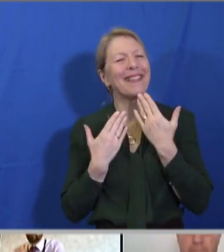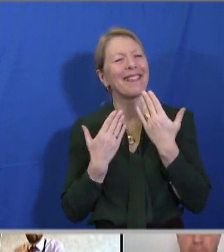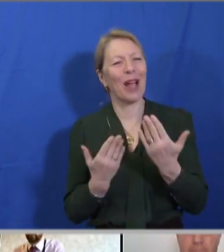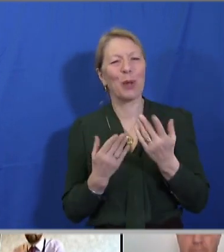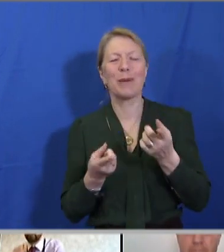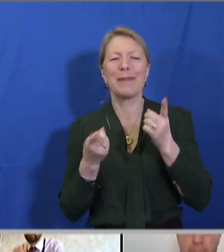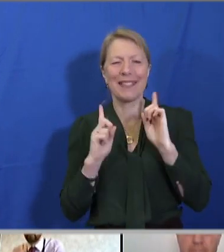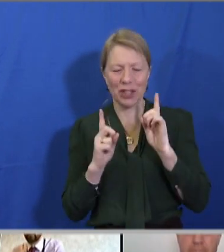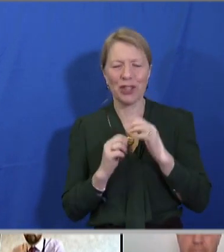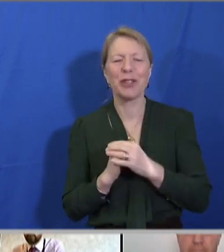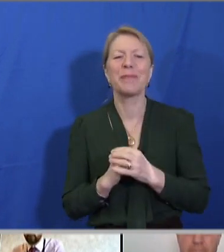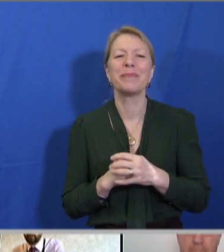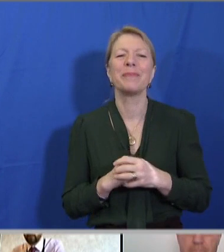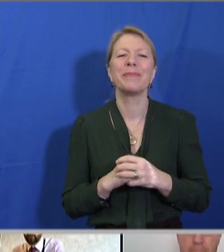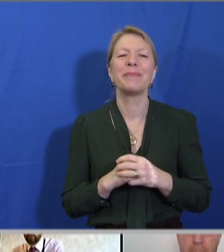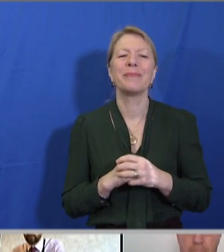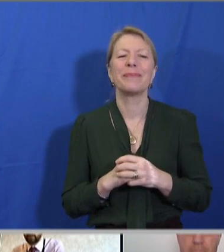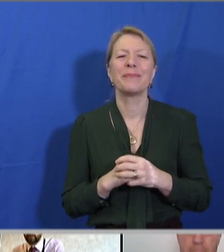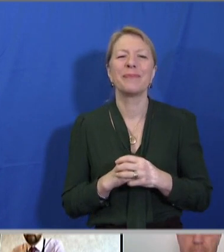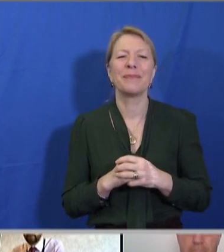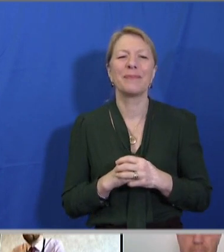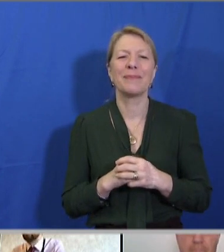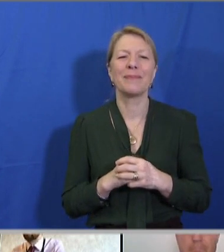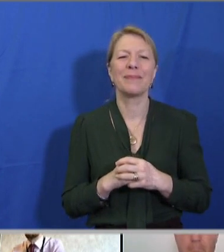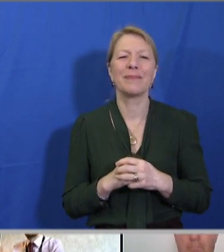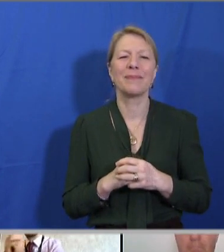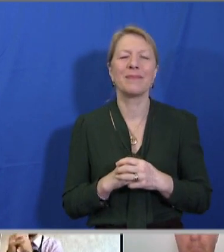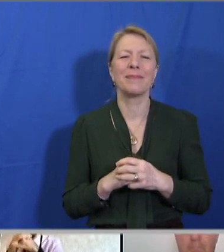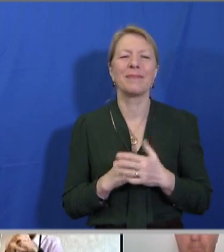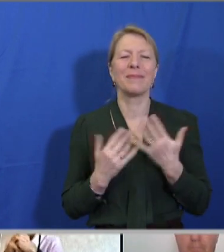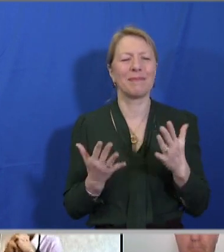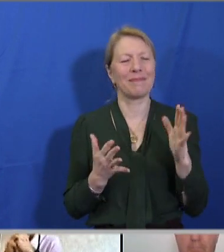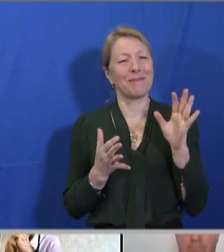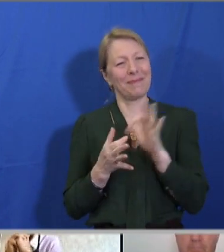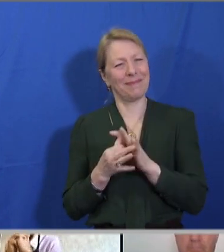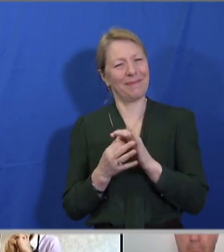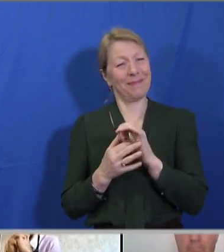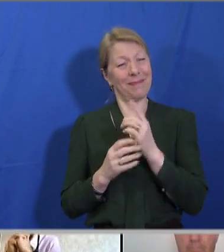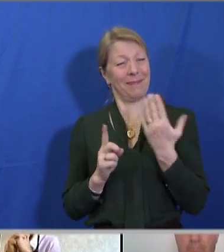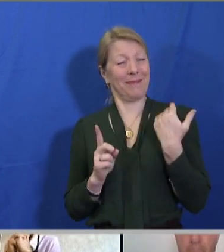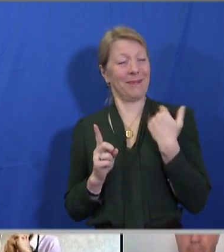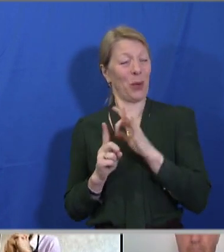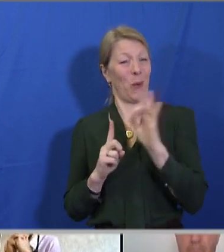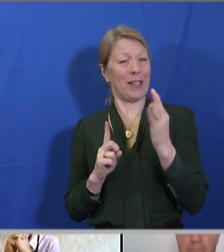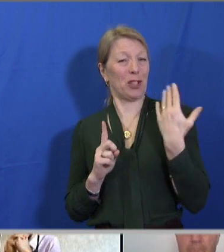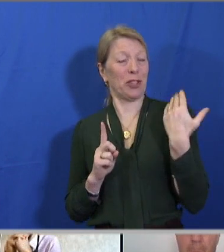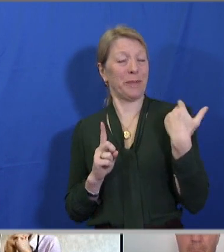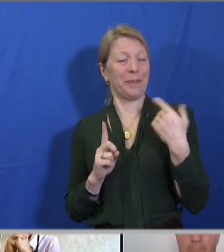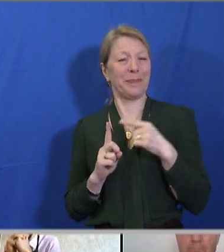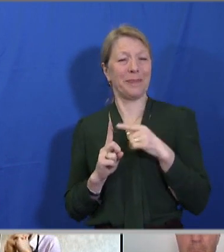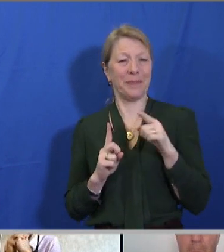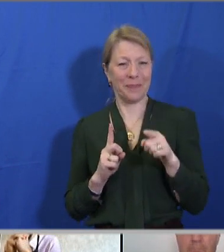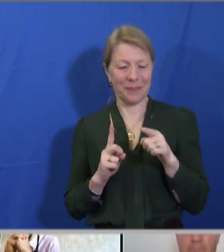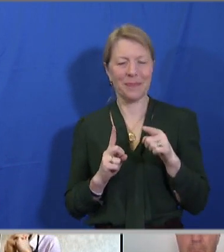us. Just following on very briefly from what June said, I would appreciate if I could also reach out on the